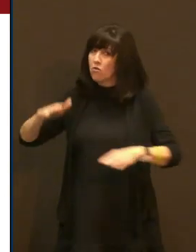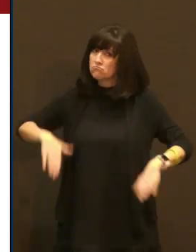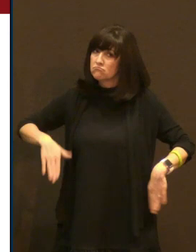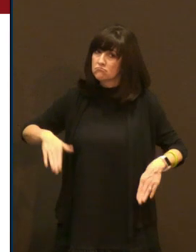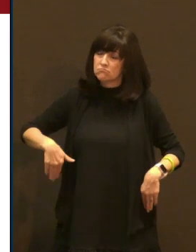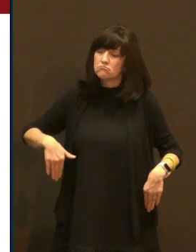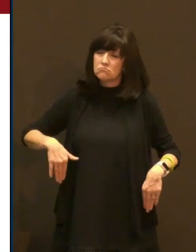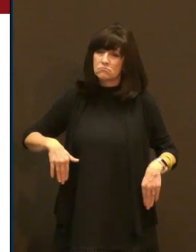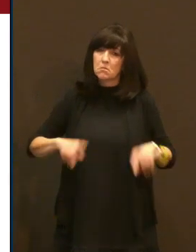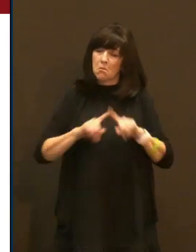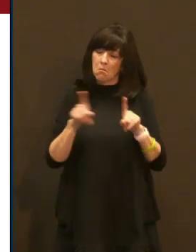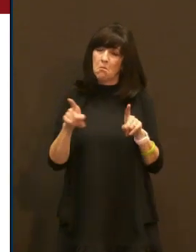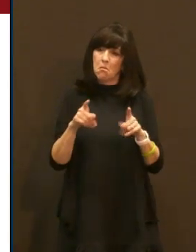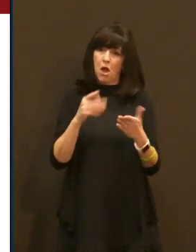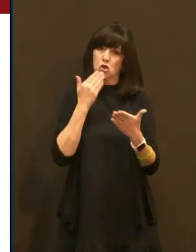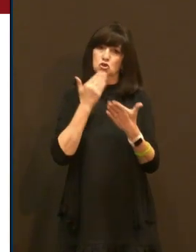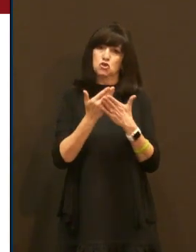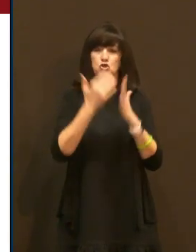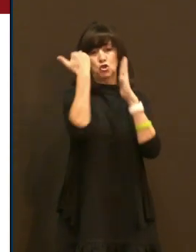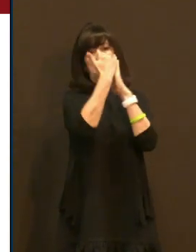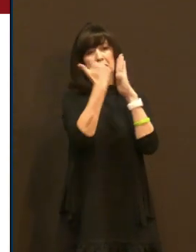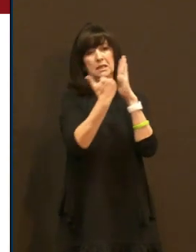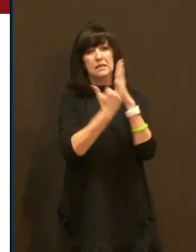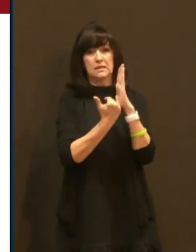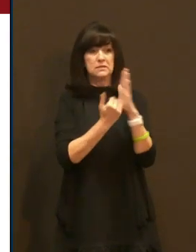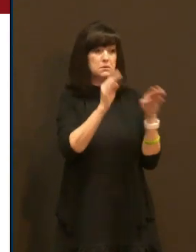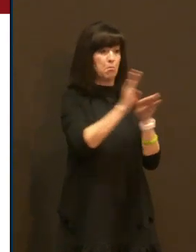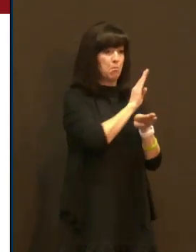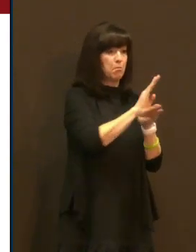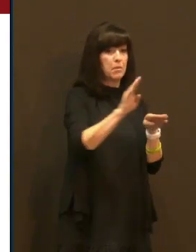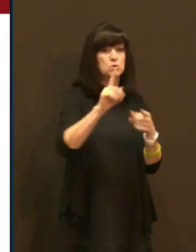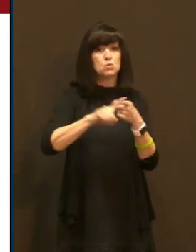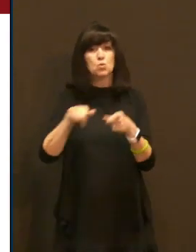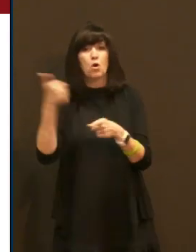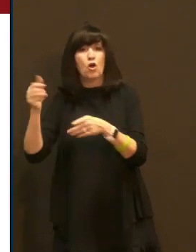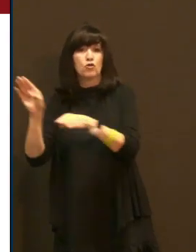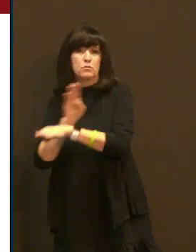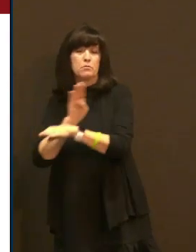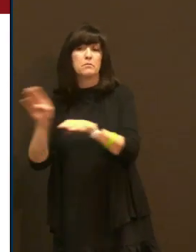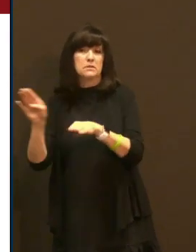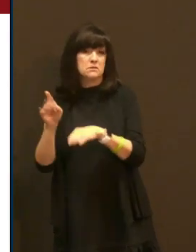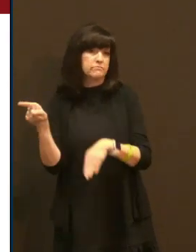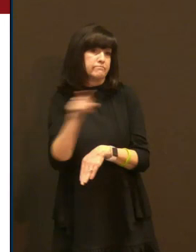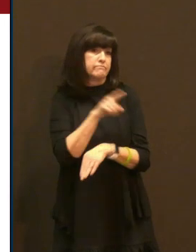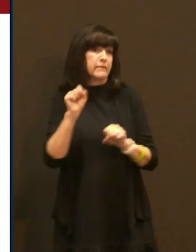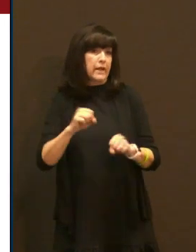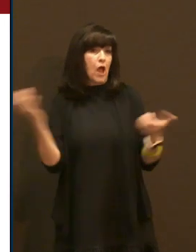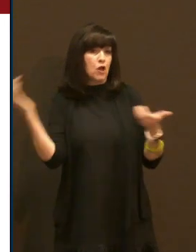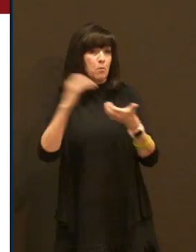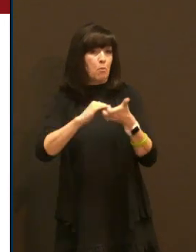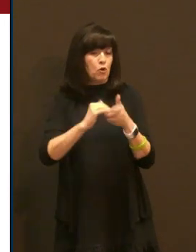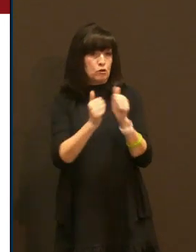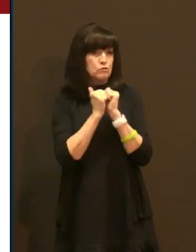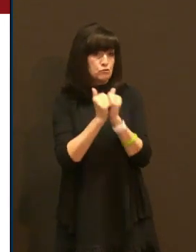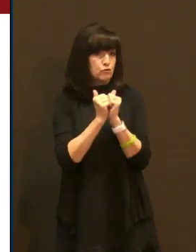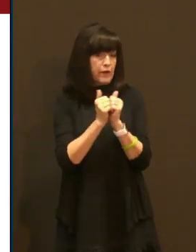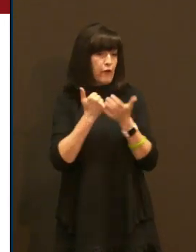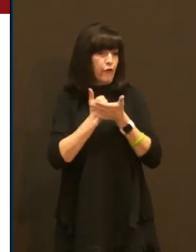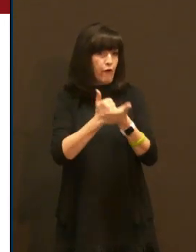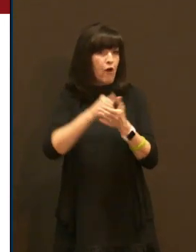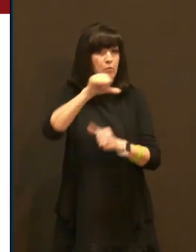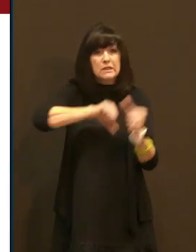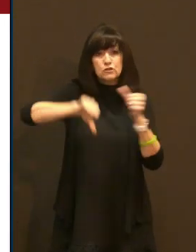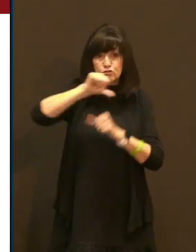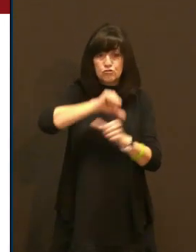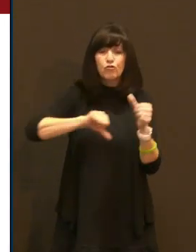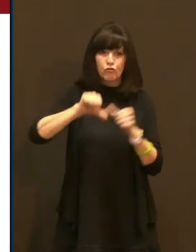use this for businesses, go directly to business in the state of Delaware, where could partnerships be made to make sure we're helping each other out as we